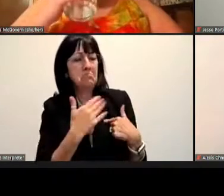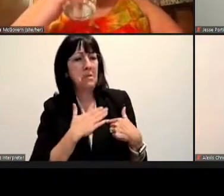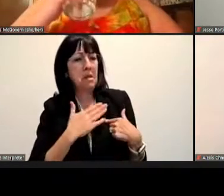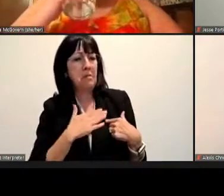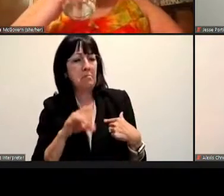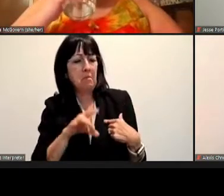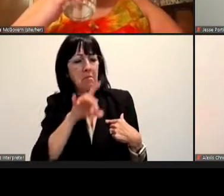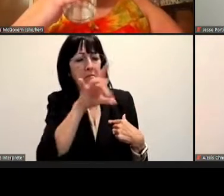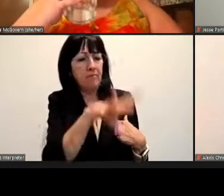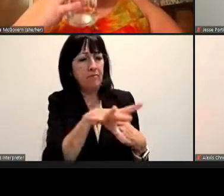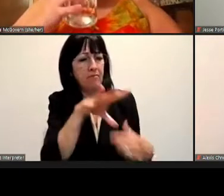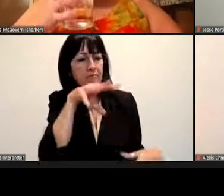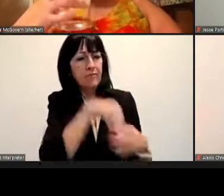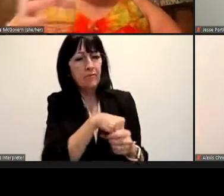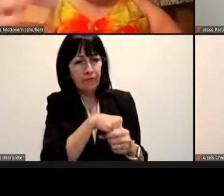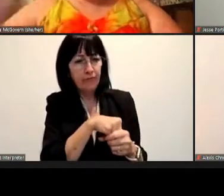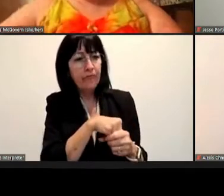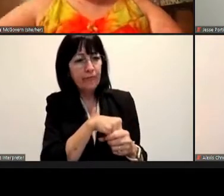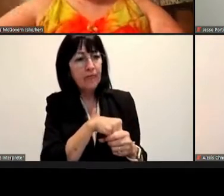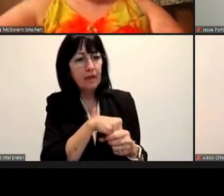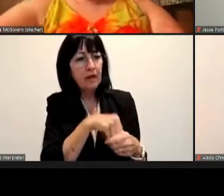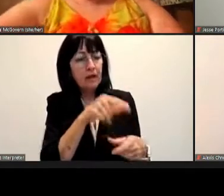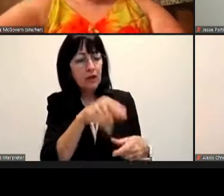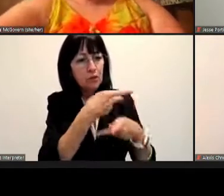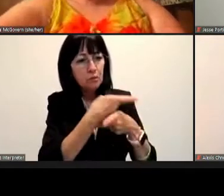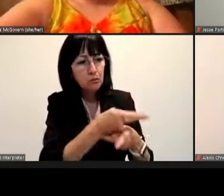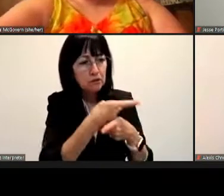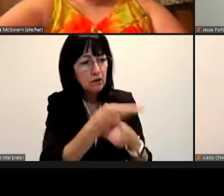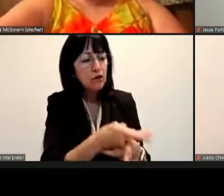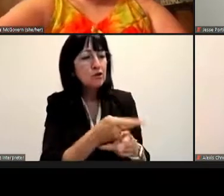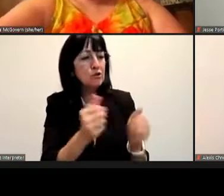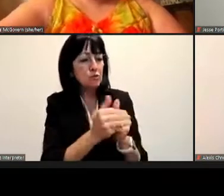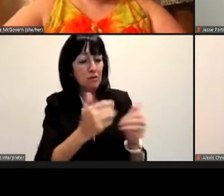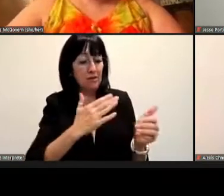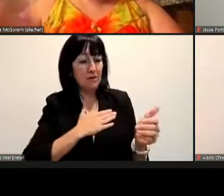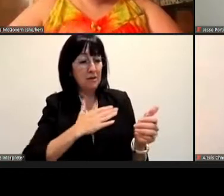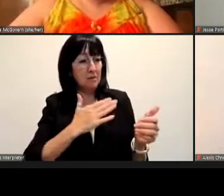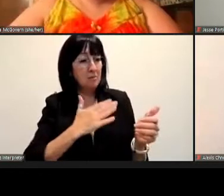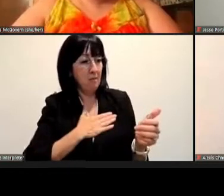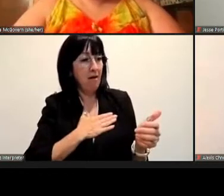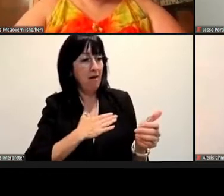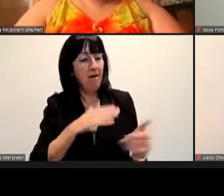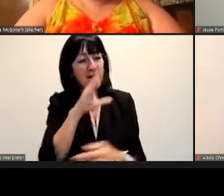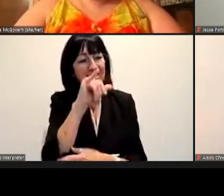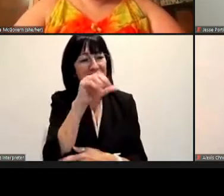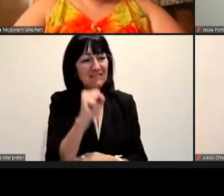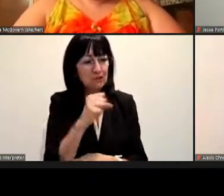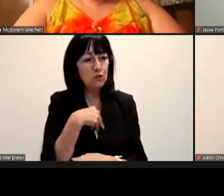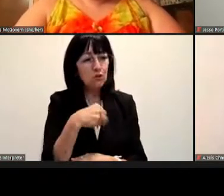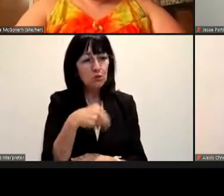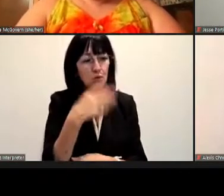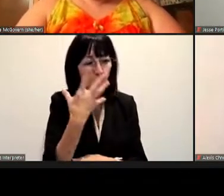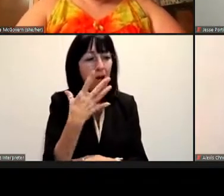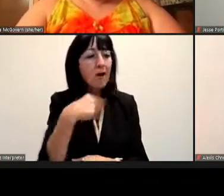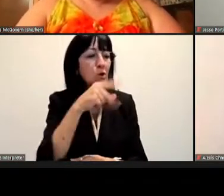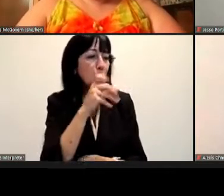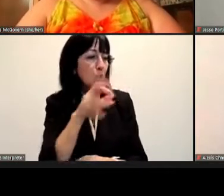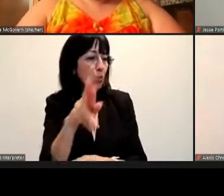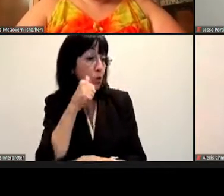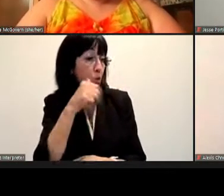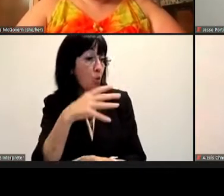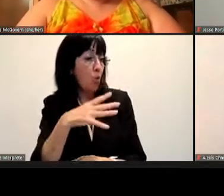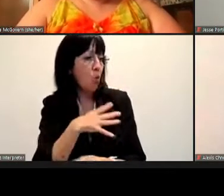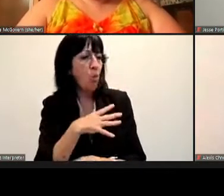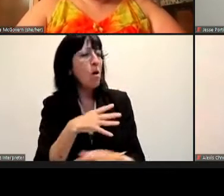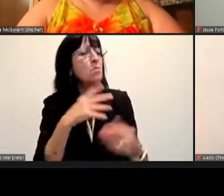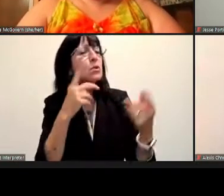specific social identity and location as a cis white queer woman, and like, what is my way